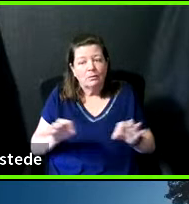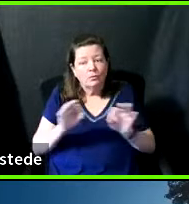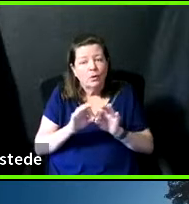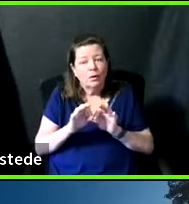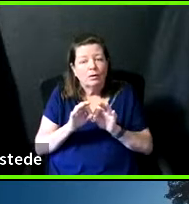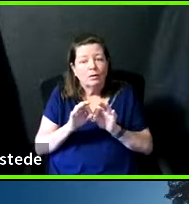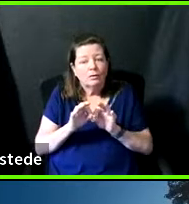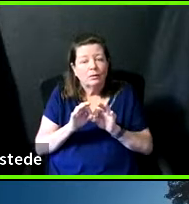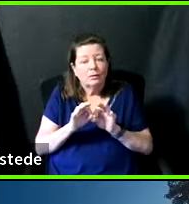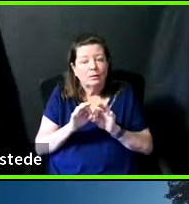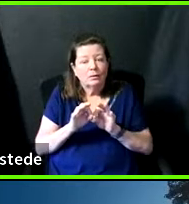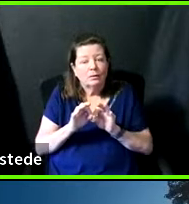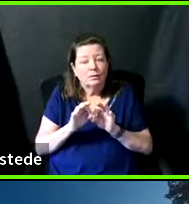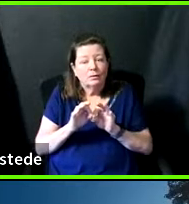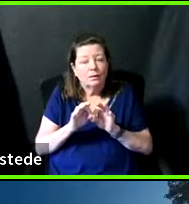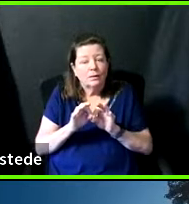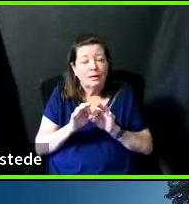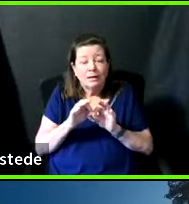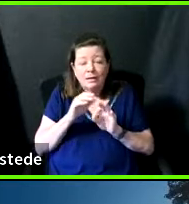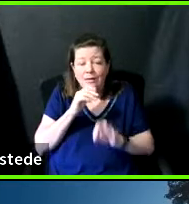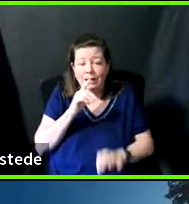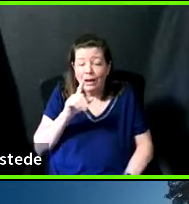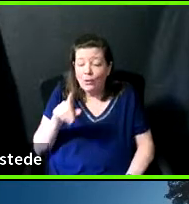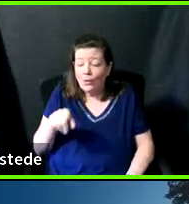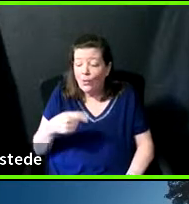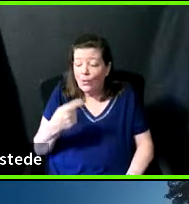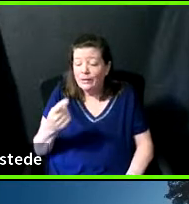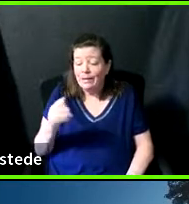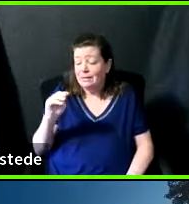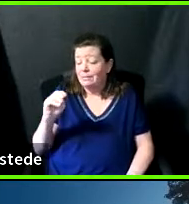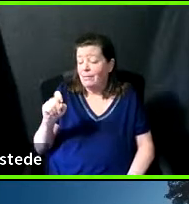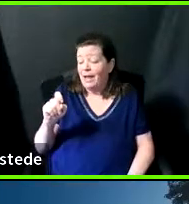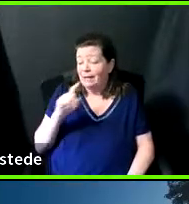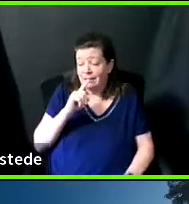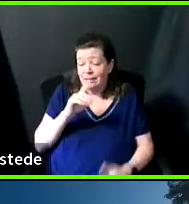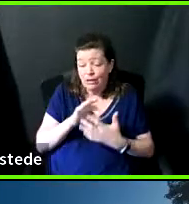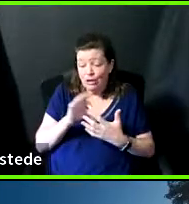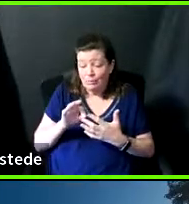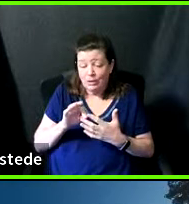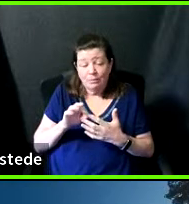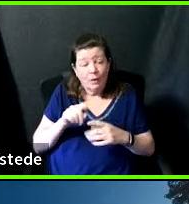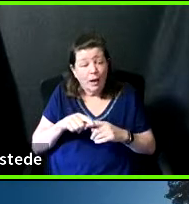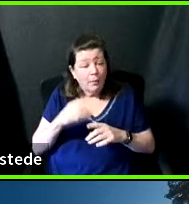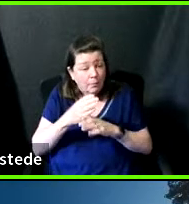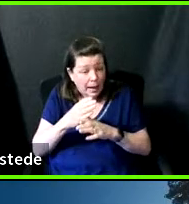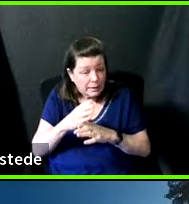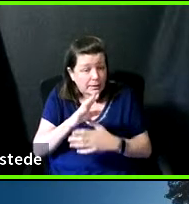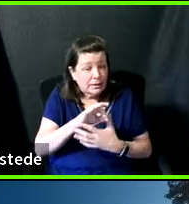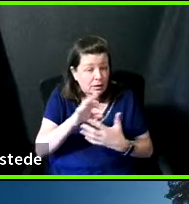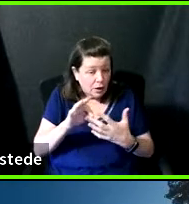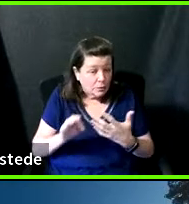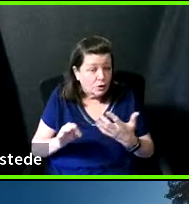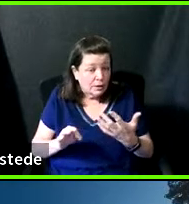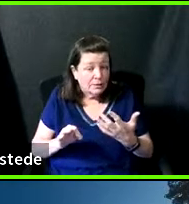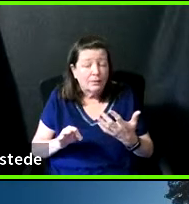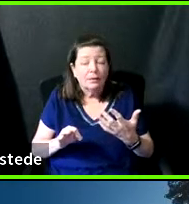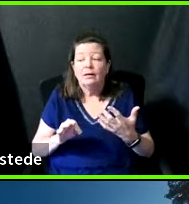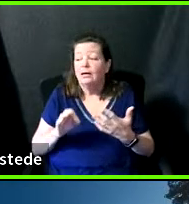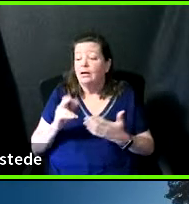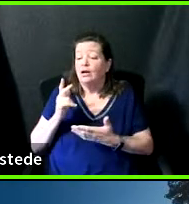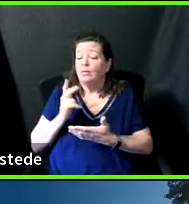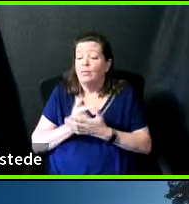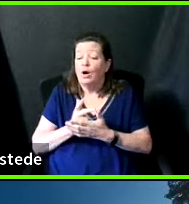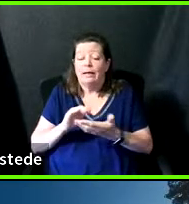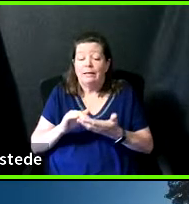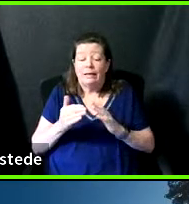only is like the max an option, but like also busing is an option. And parking downtown